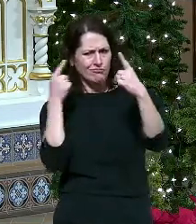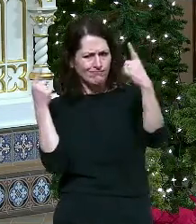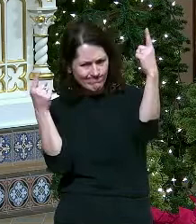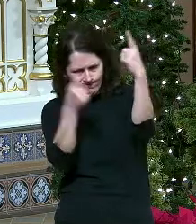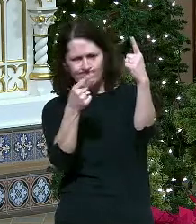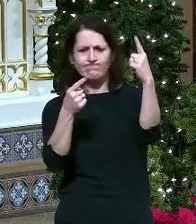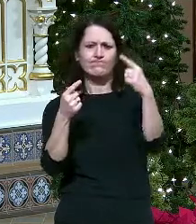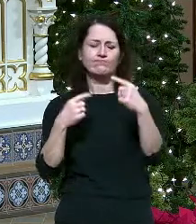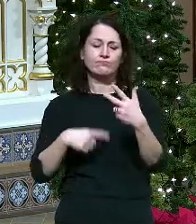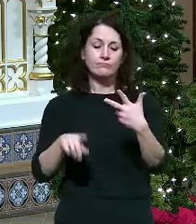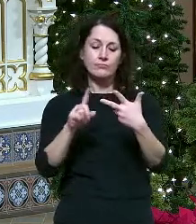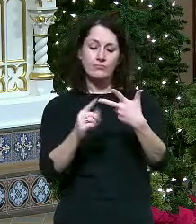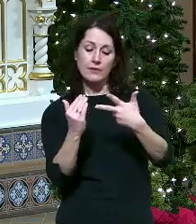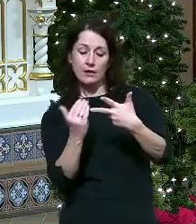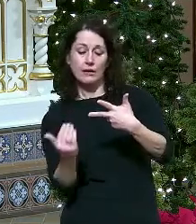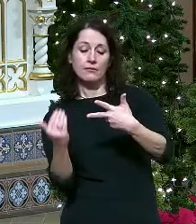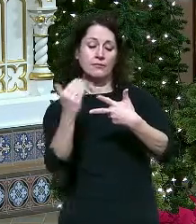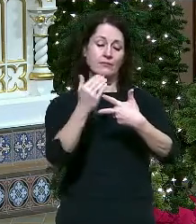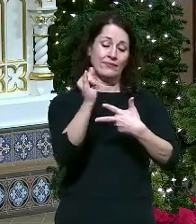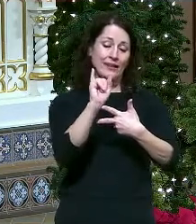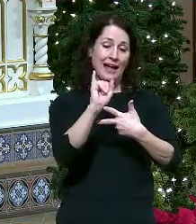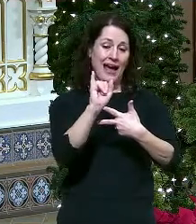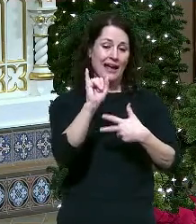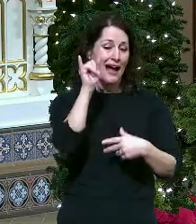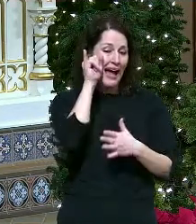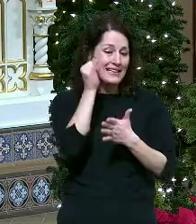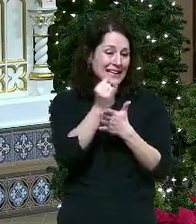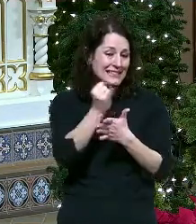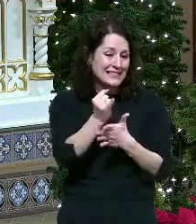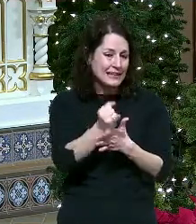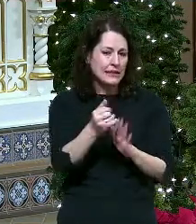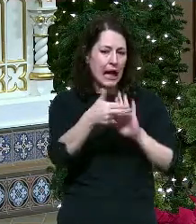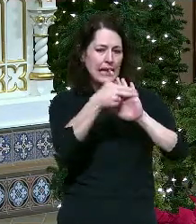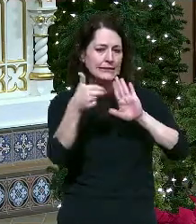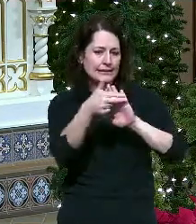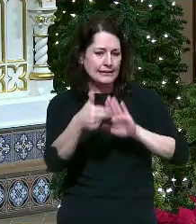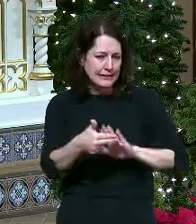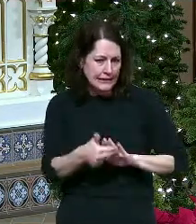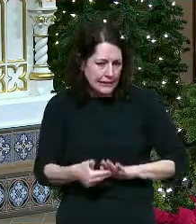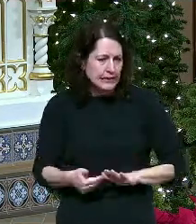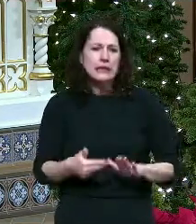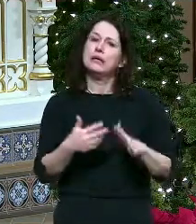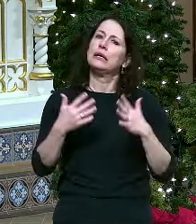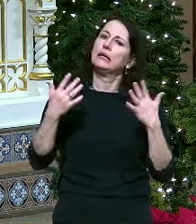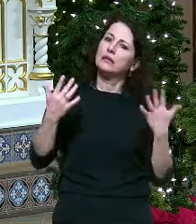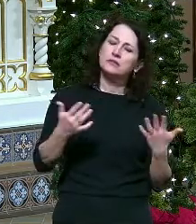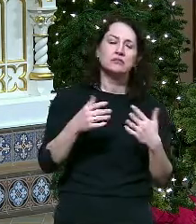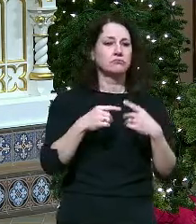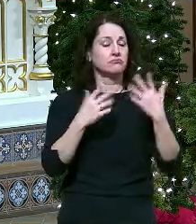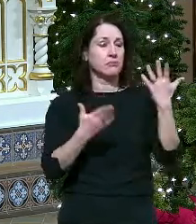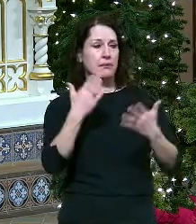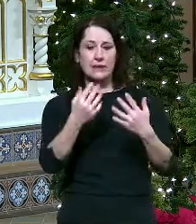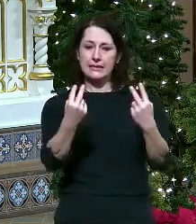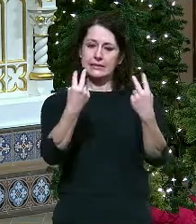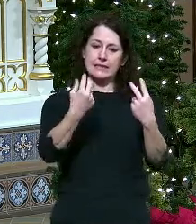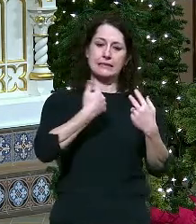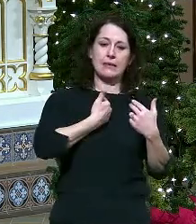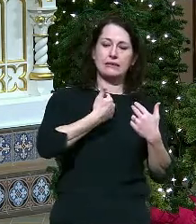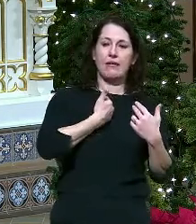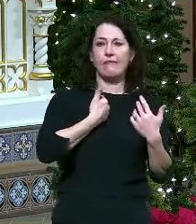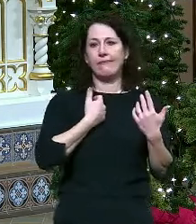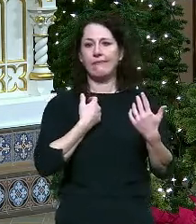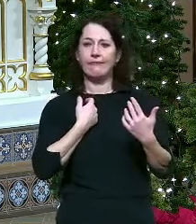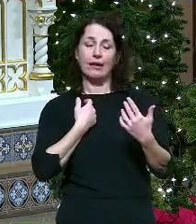Identity is that. It comes in lots of different forms. We all have lots of different identities. We can see ourselves,